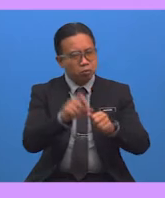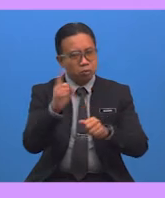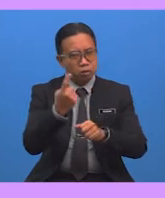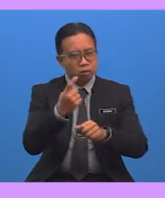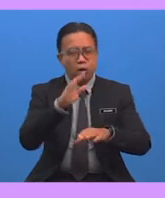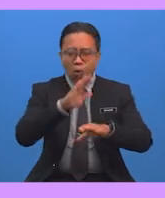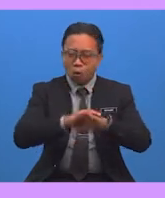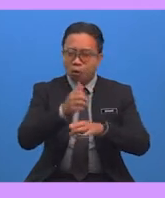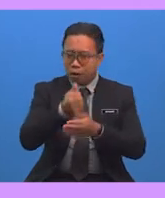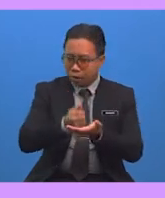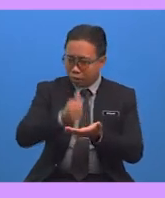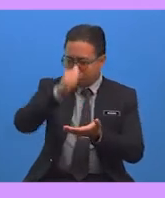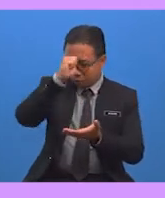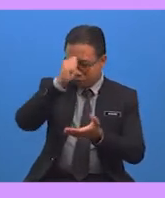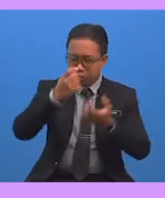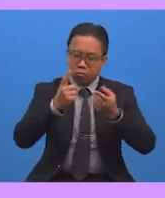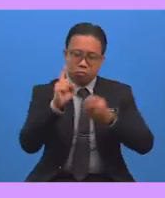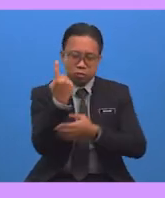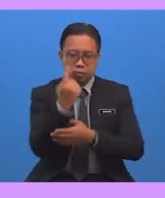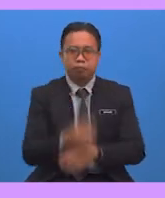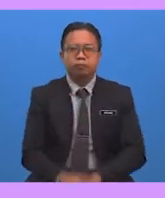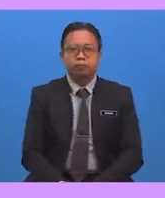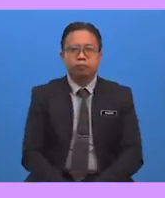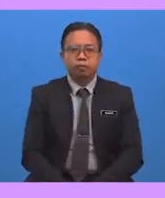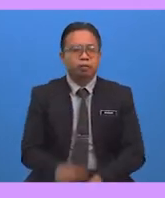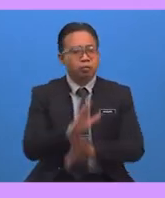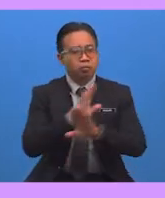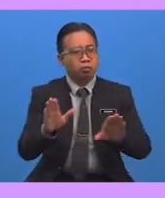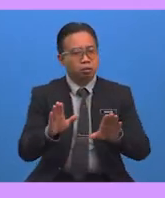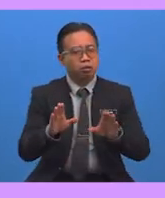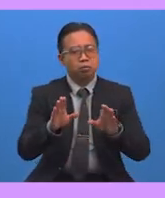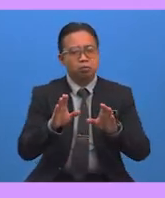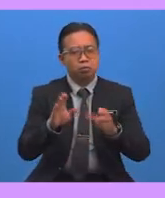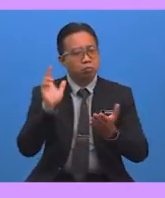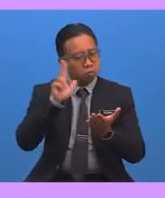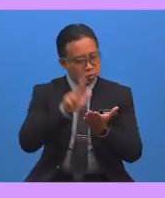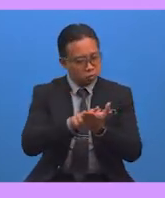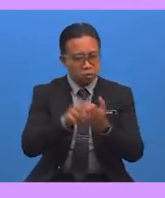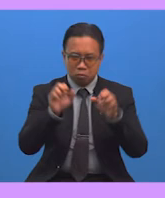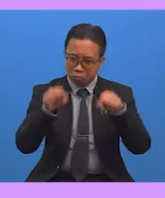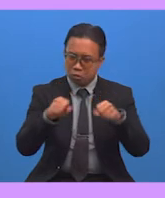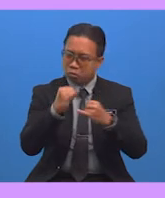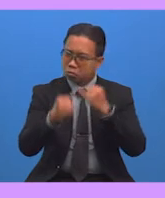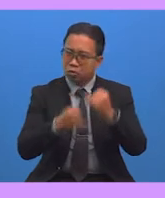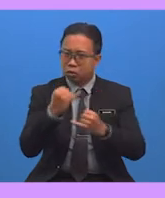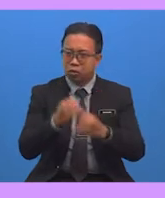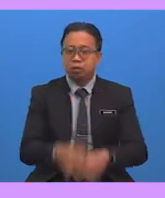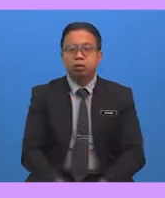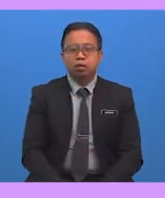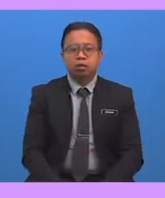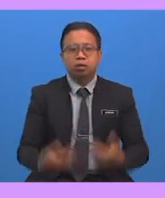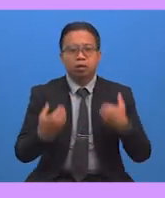on academic performance, as it does not guarantee success. One needs to